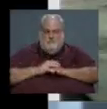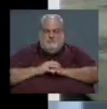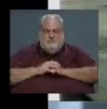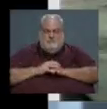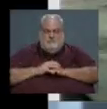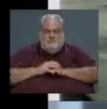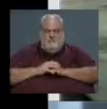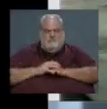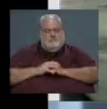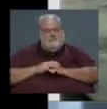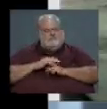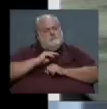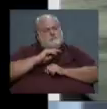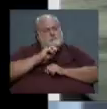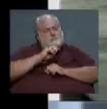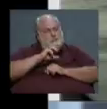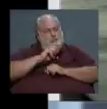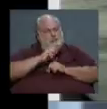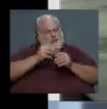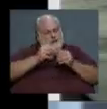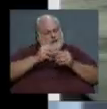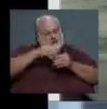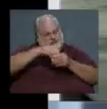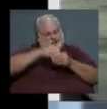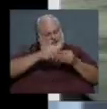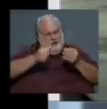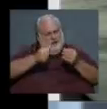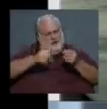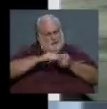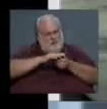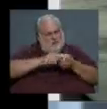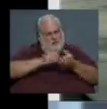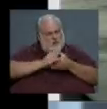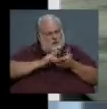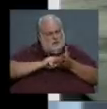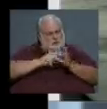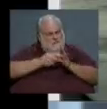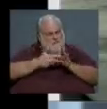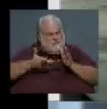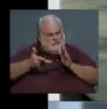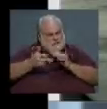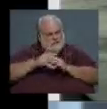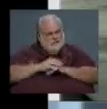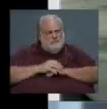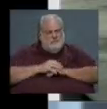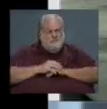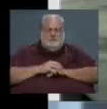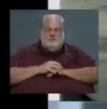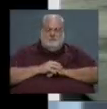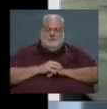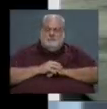Mr. Moore, if our property is inside their fence and we have total rights to it, what does that mean?